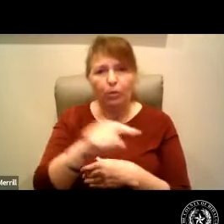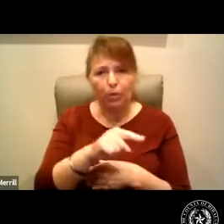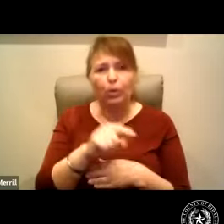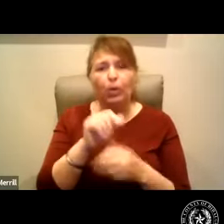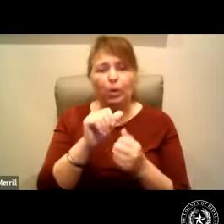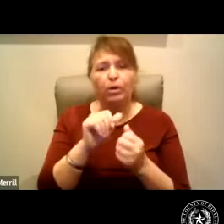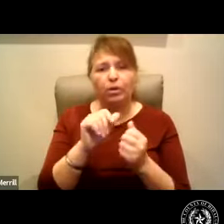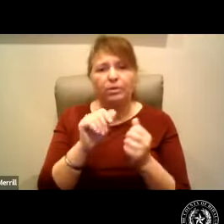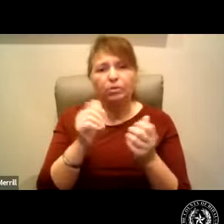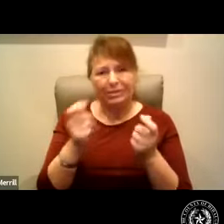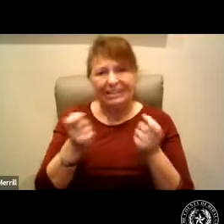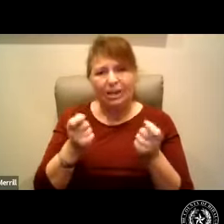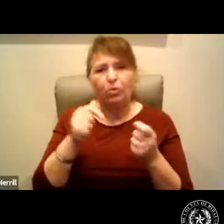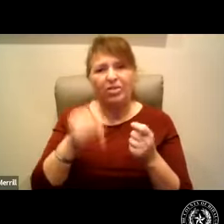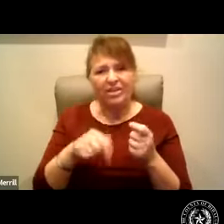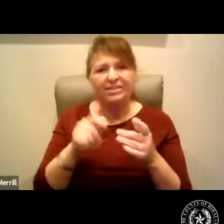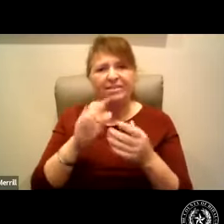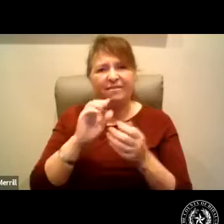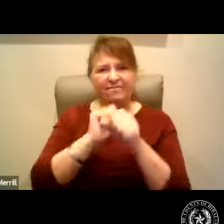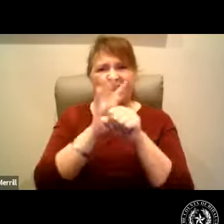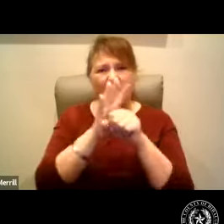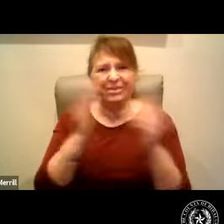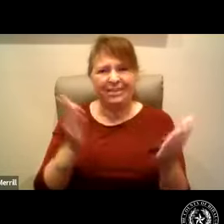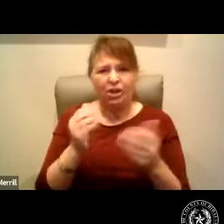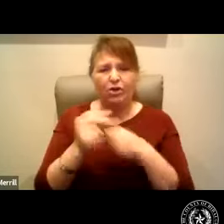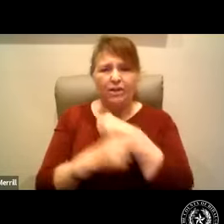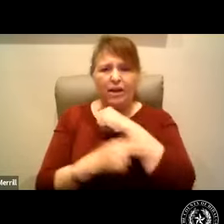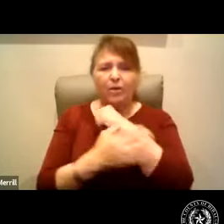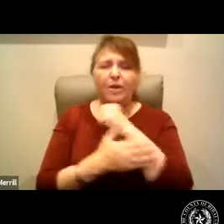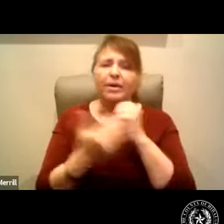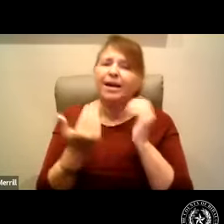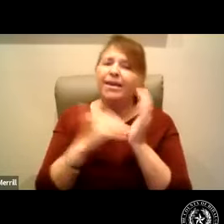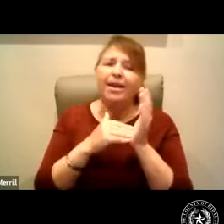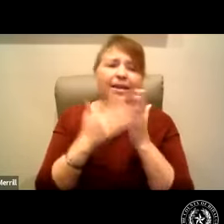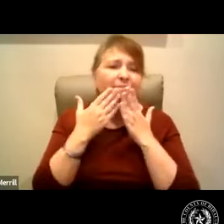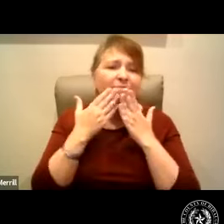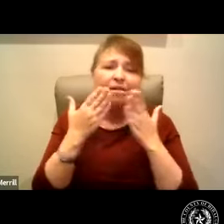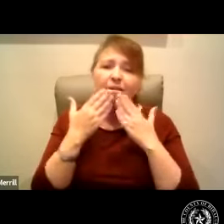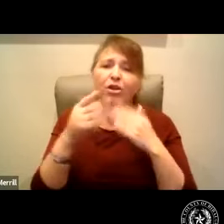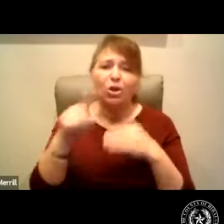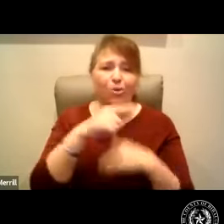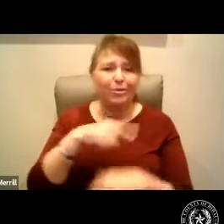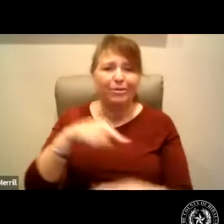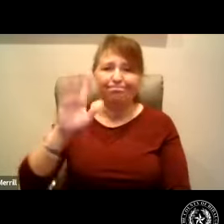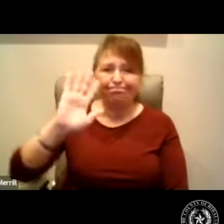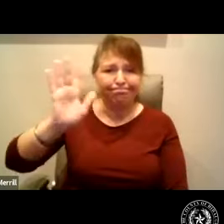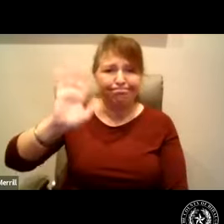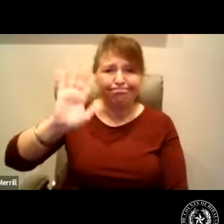this virus here in Hidalgo County. For that, again, I thank you and goodbye.